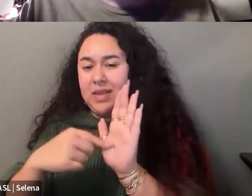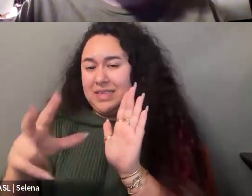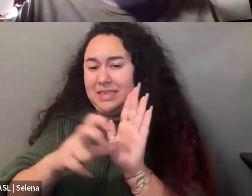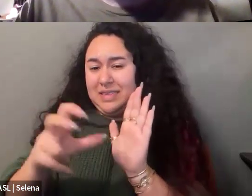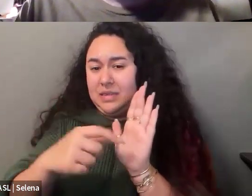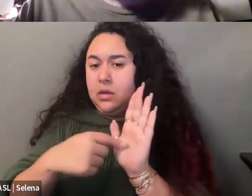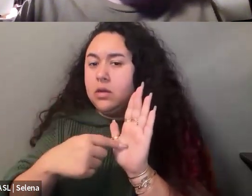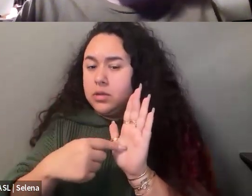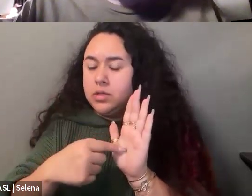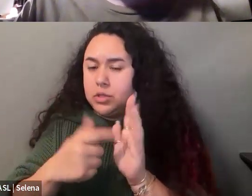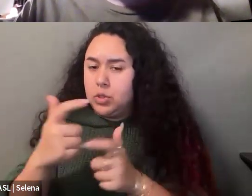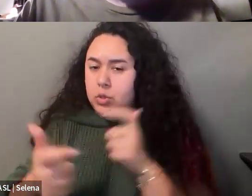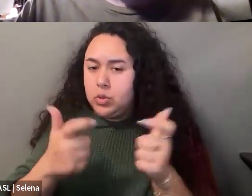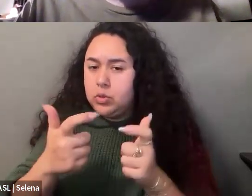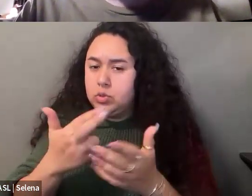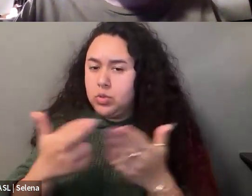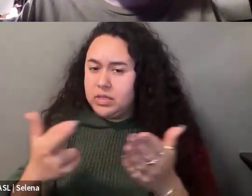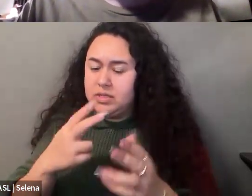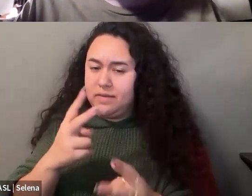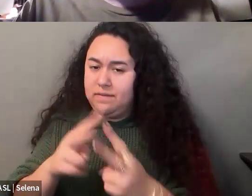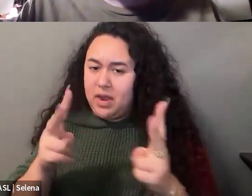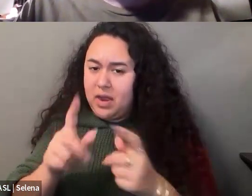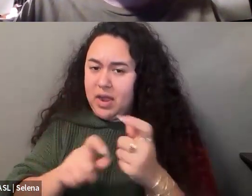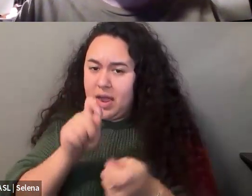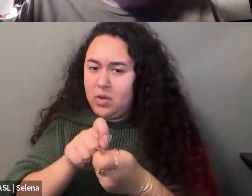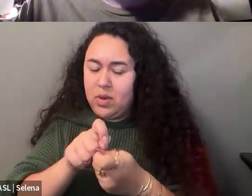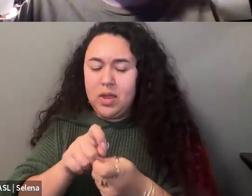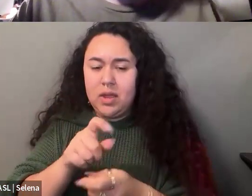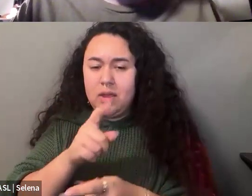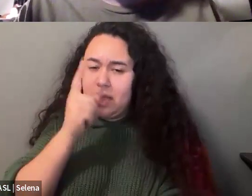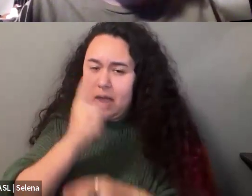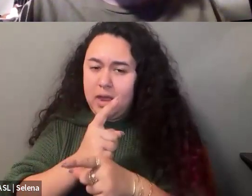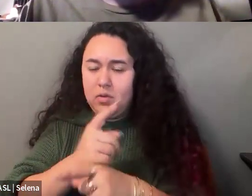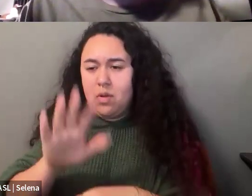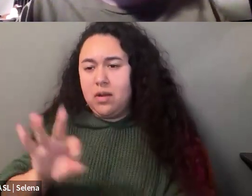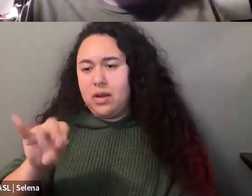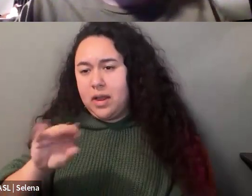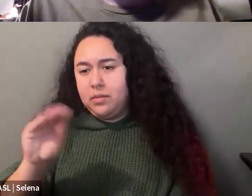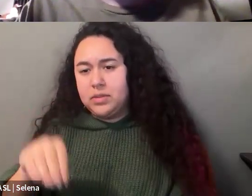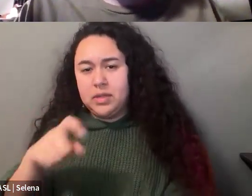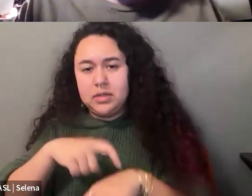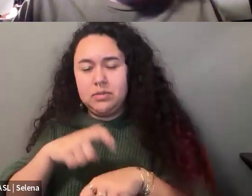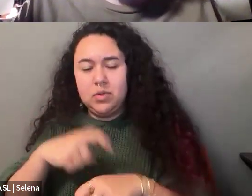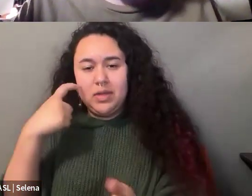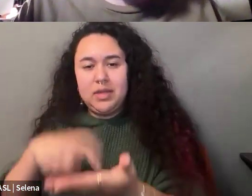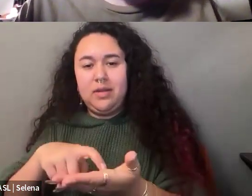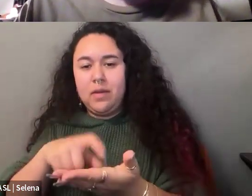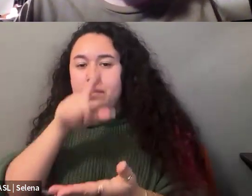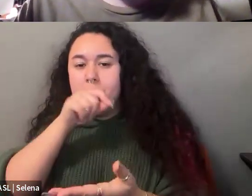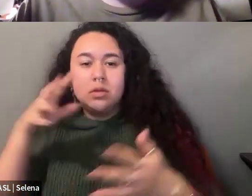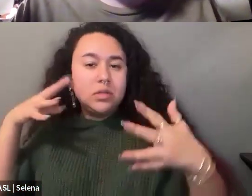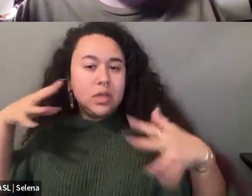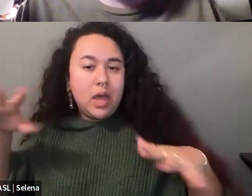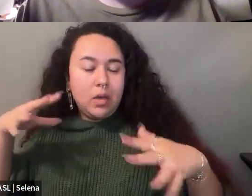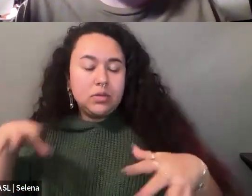it's fairly accurate. I mean, I'd say it's accurate about 90% of the time at identifying bird sounds. And I'll